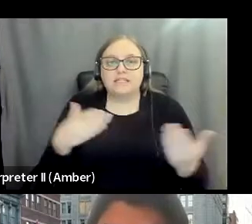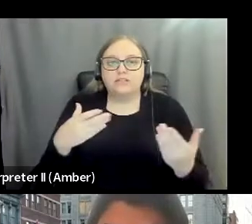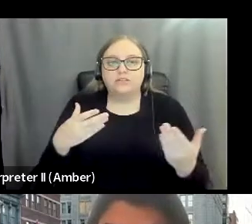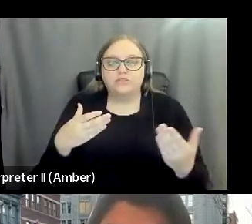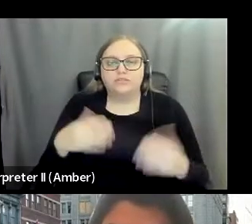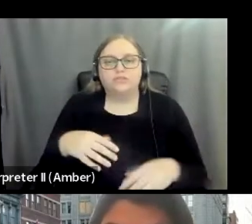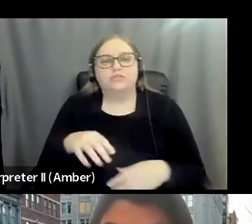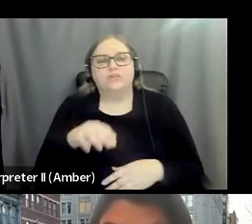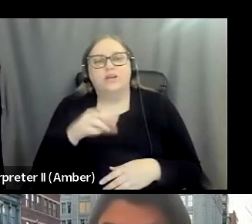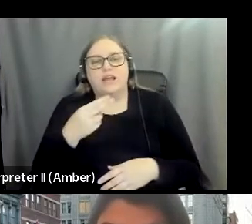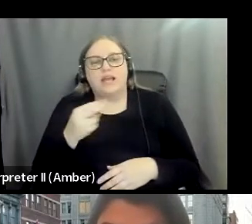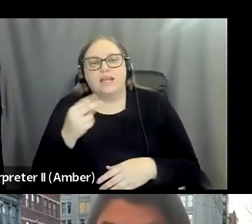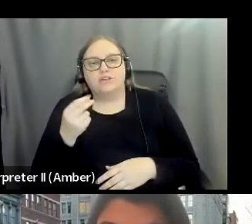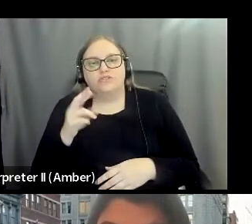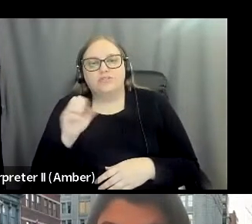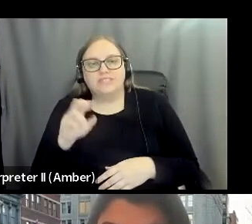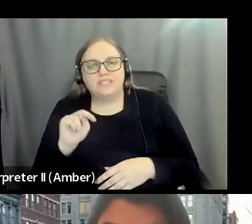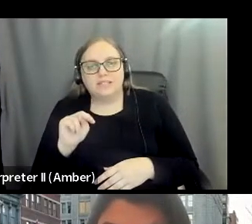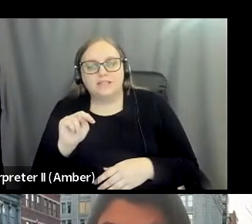Councilmember Henderson.